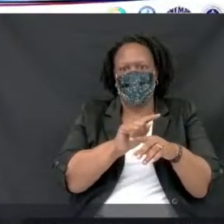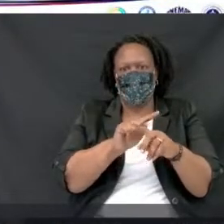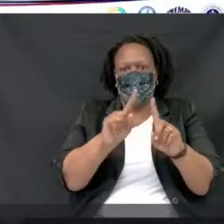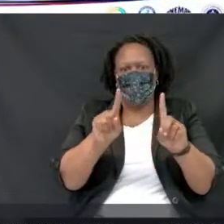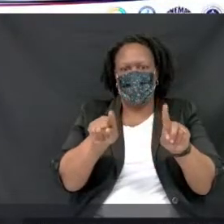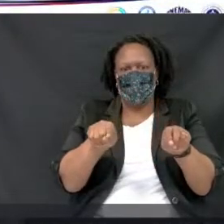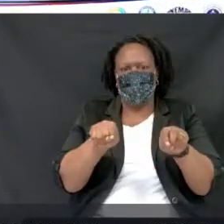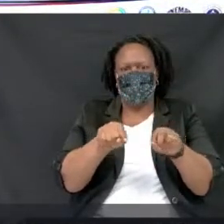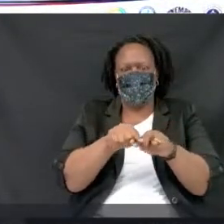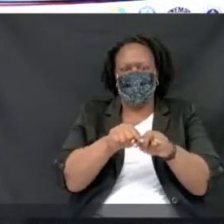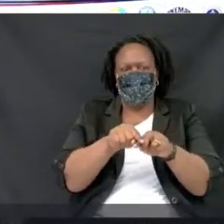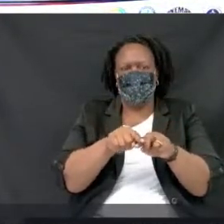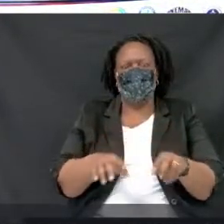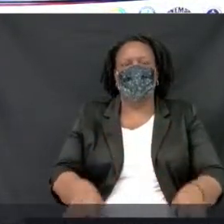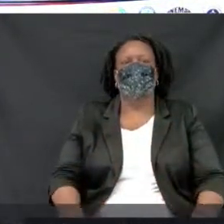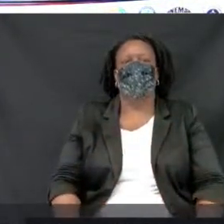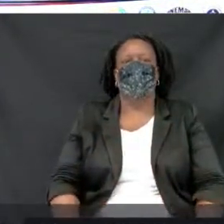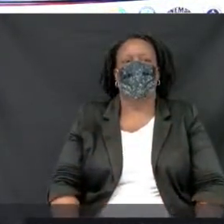added?